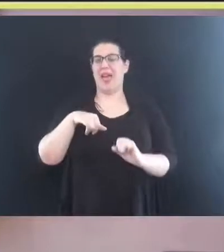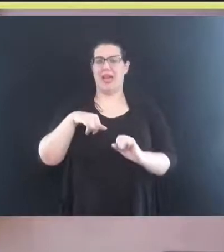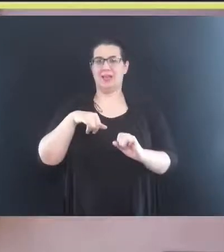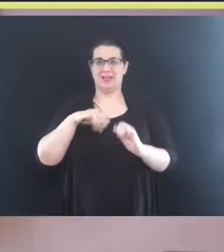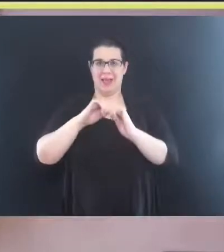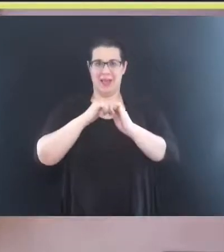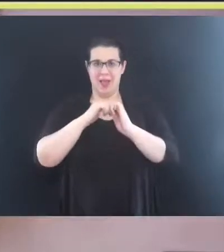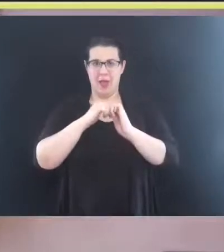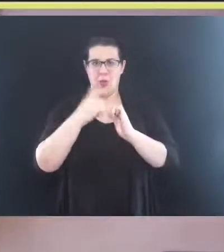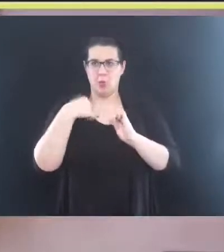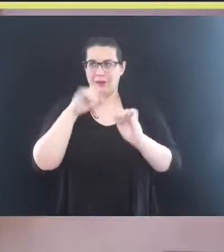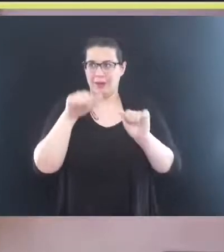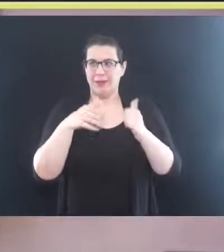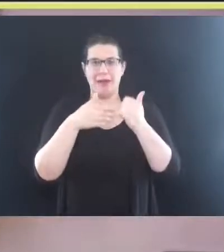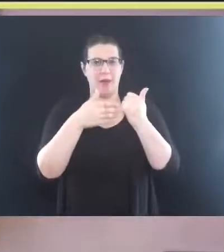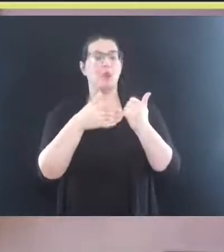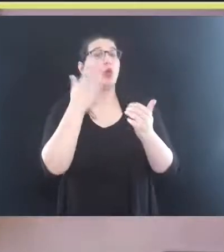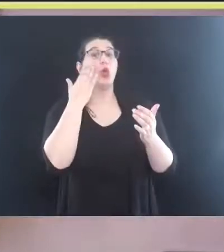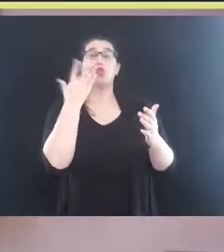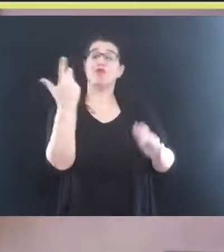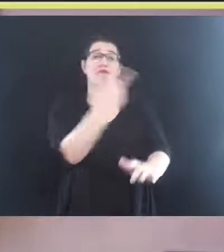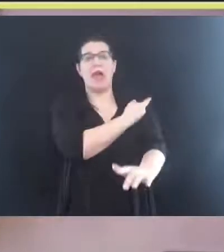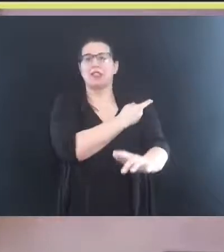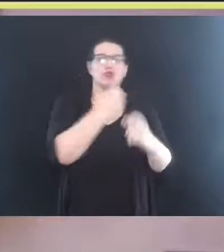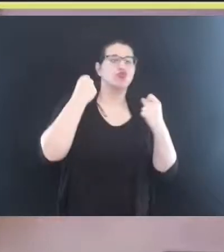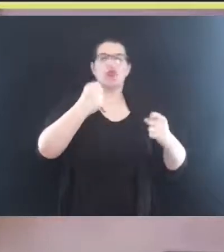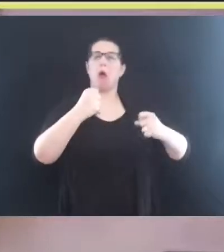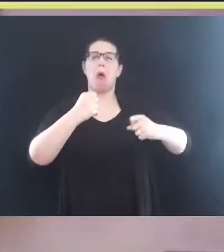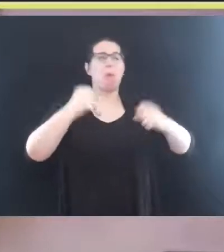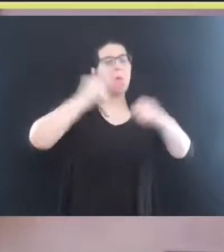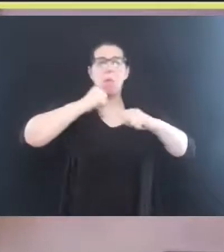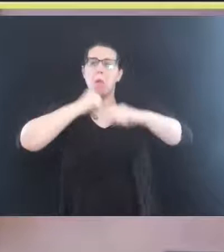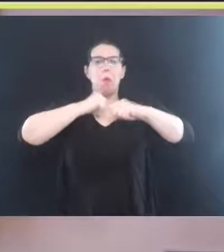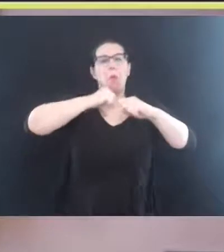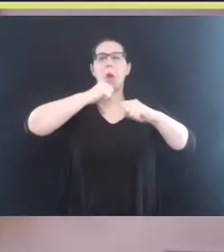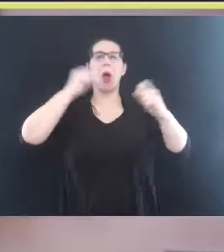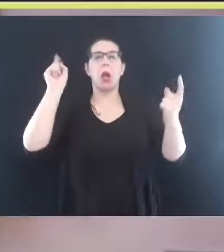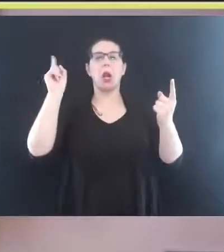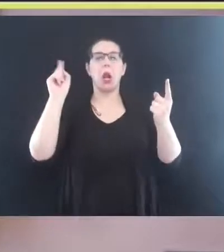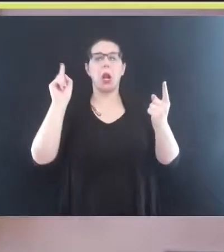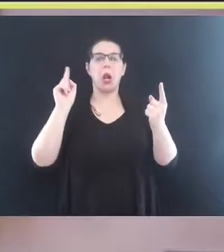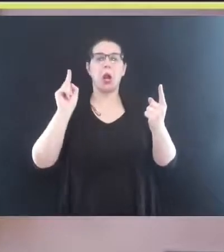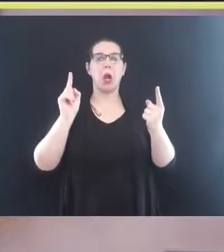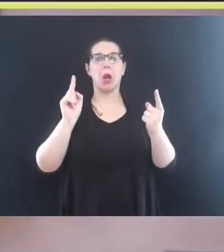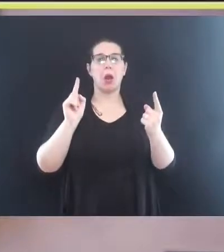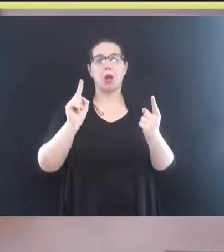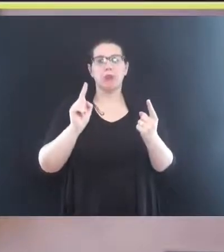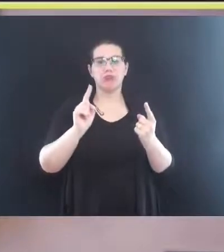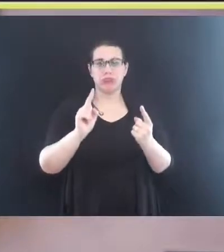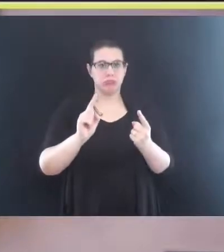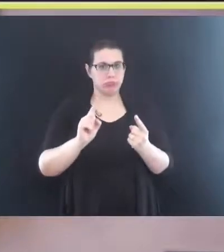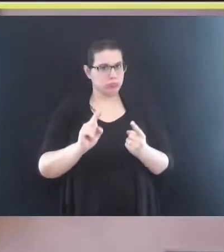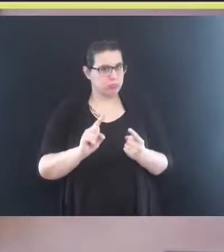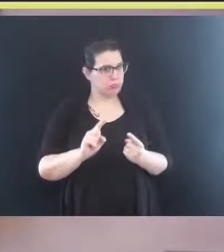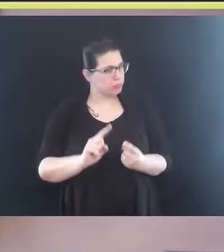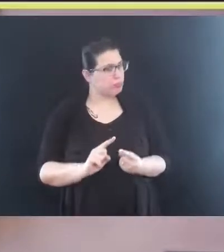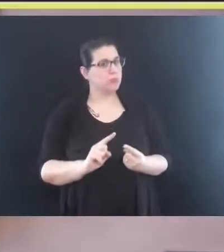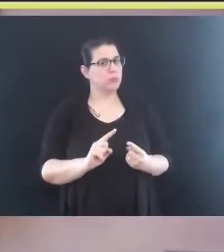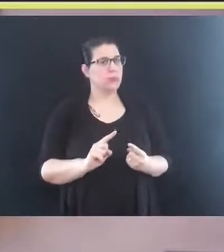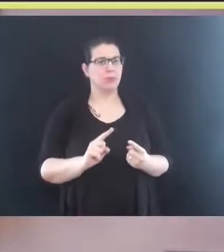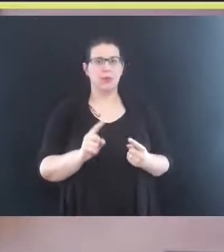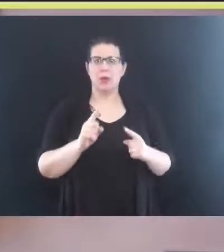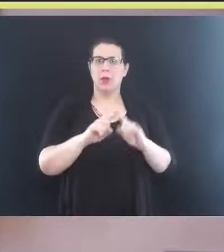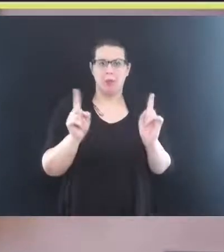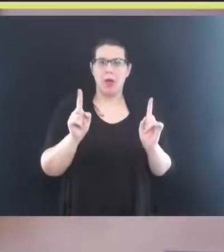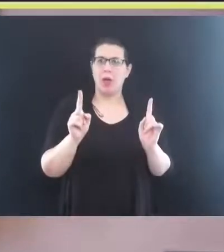the vaccine, first couple months, and then it's here maybe by month 4, here by month 6. But the Delta variant is